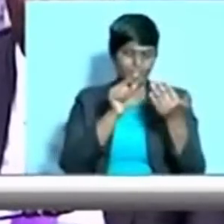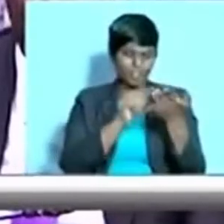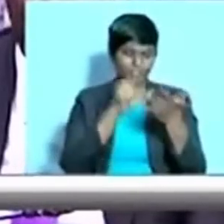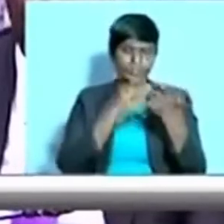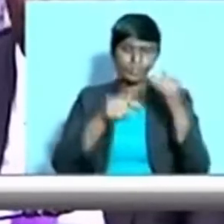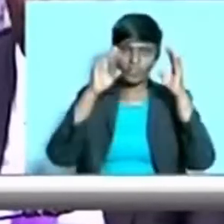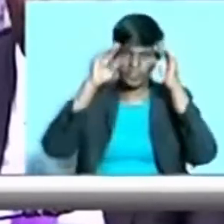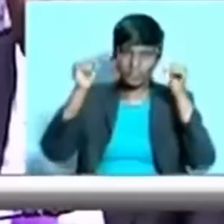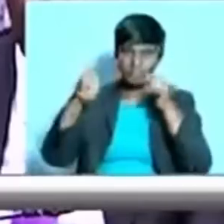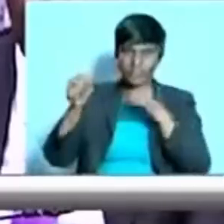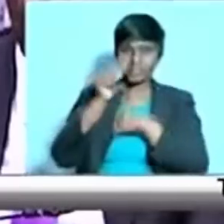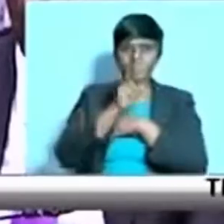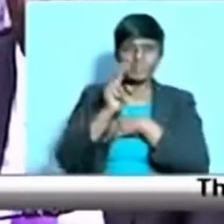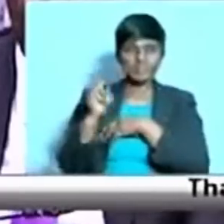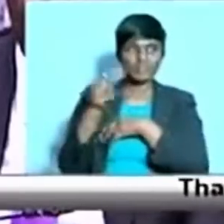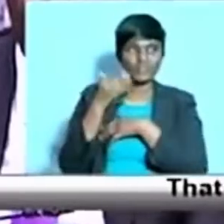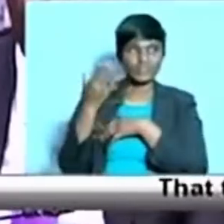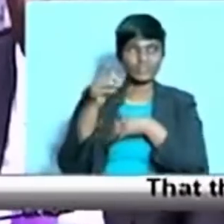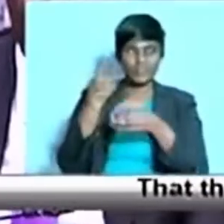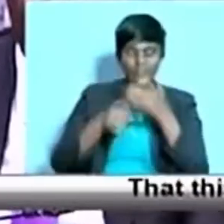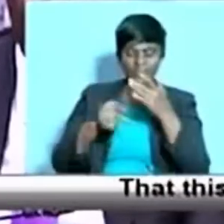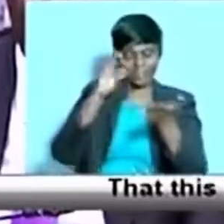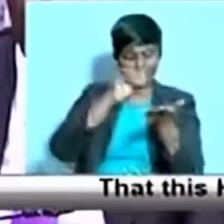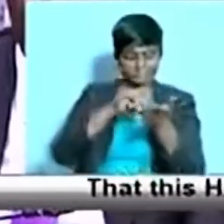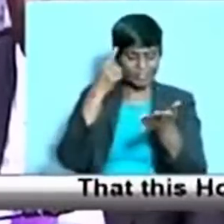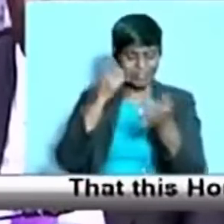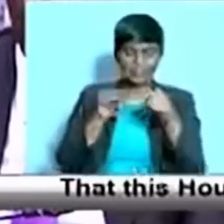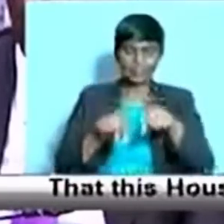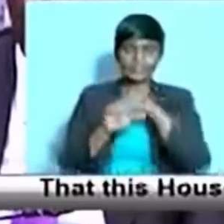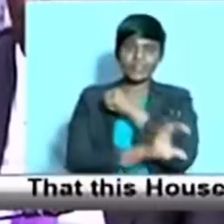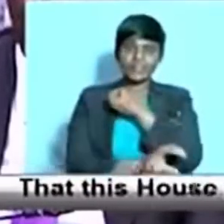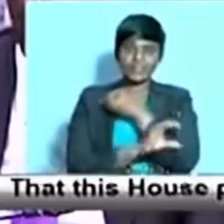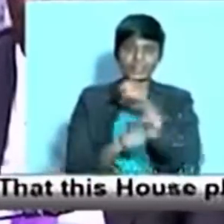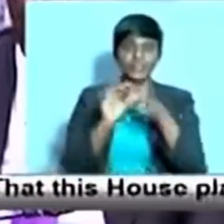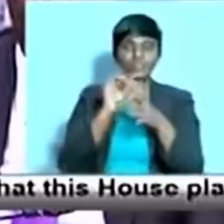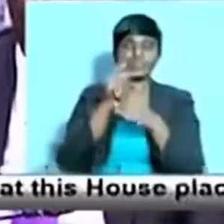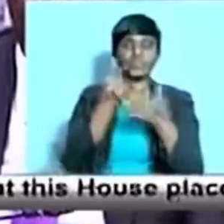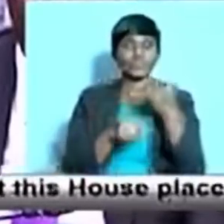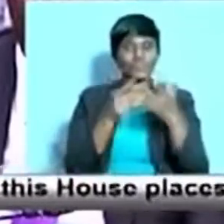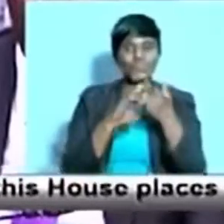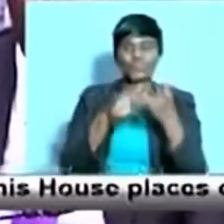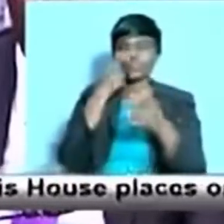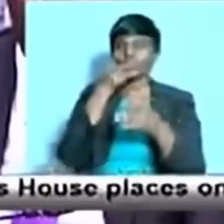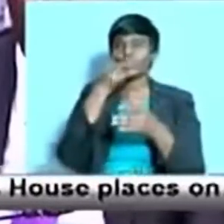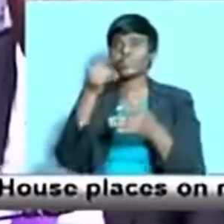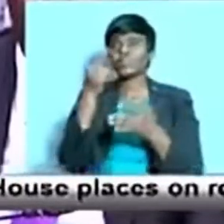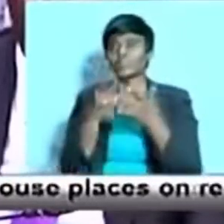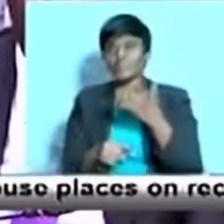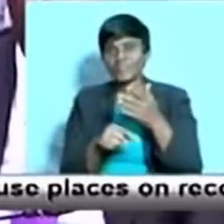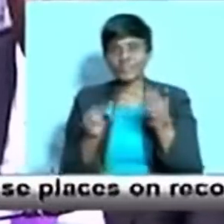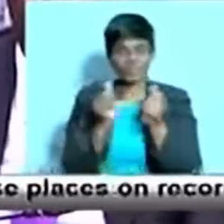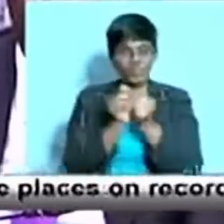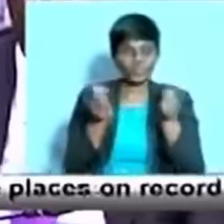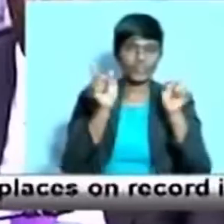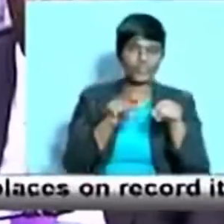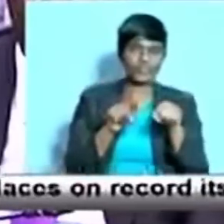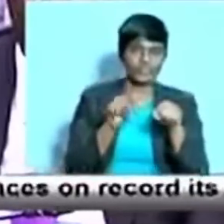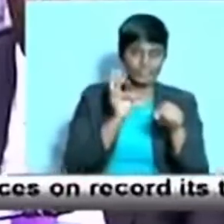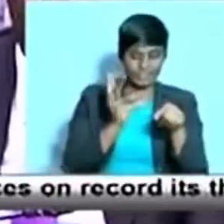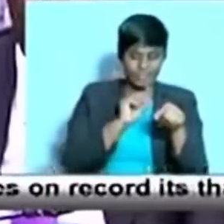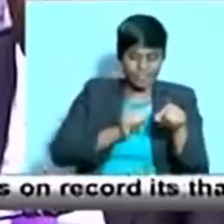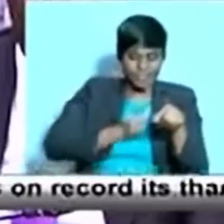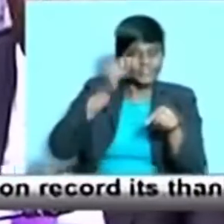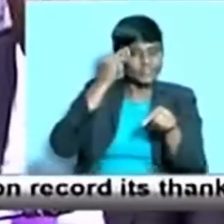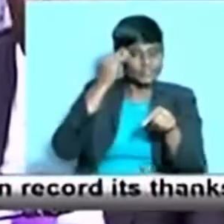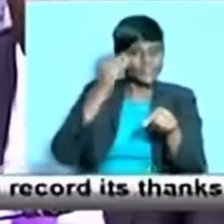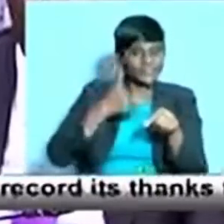that President Hakainde Hichilema has put for this country, no matter who says what and when, we know that